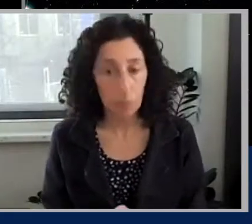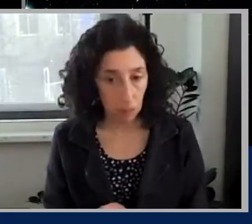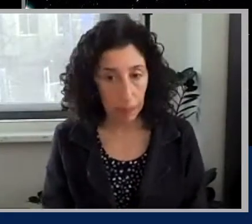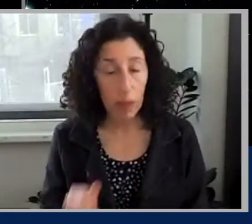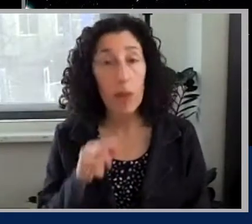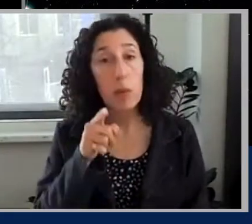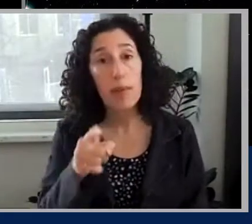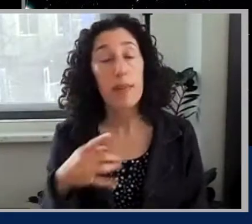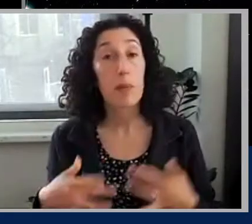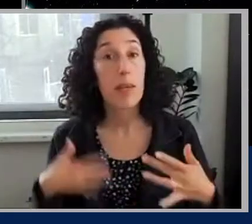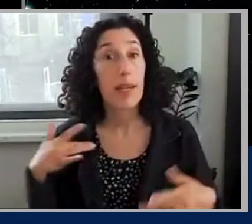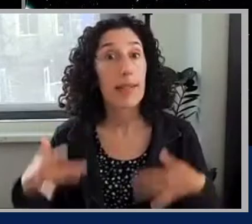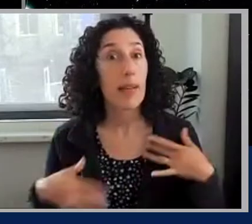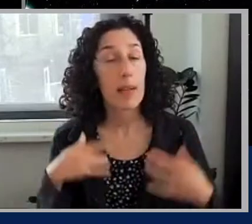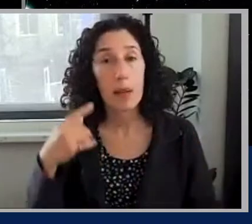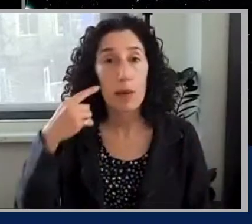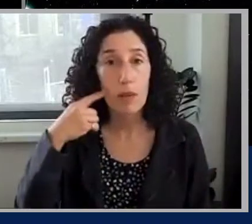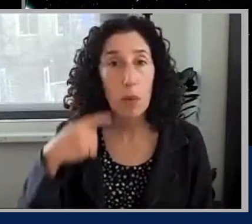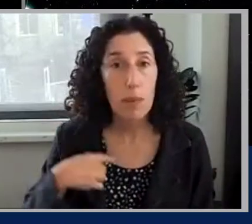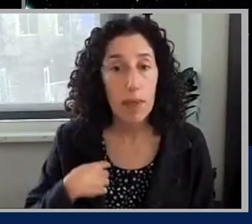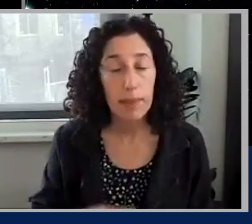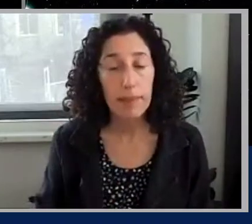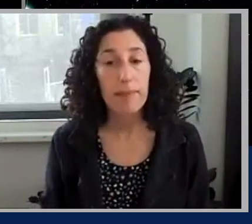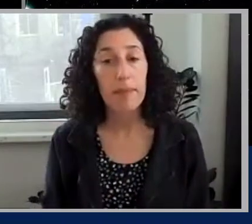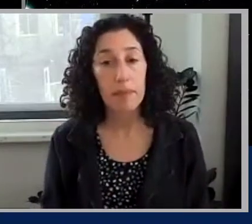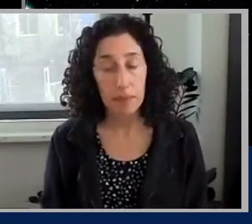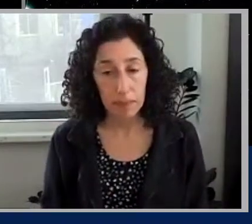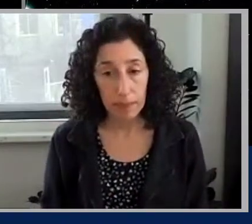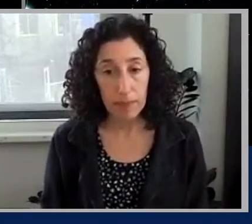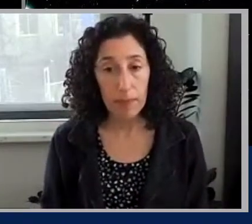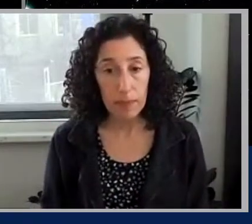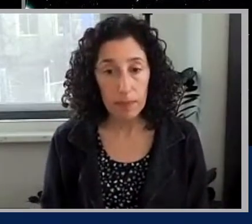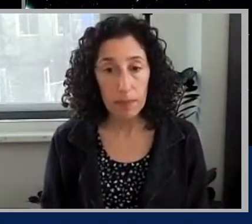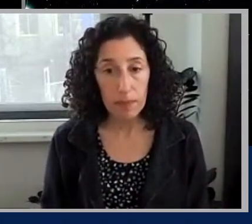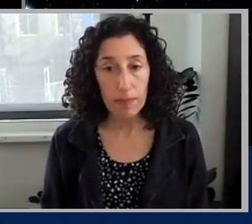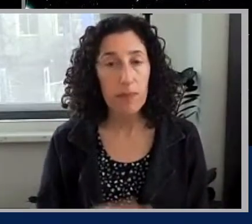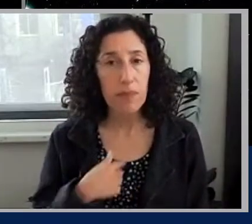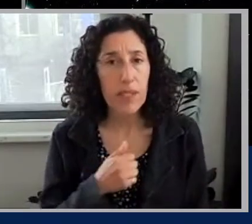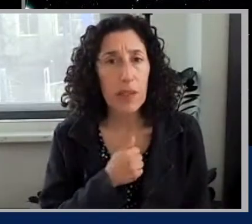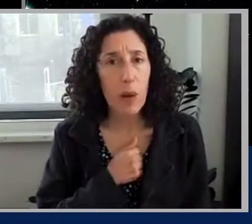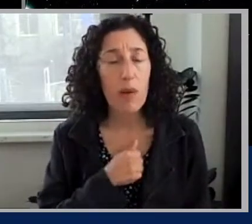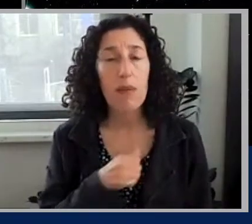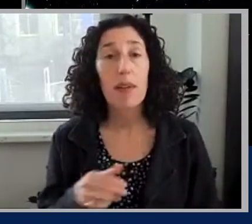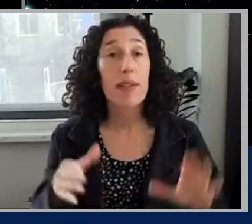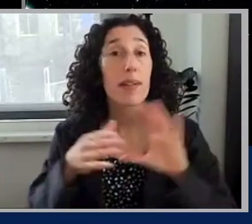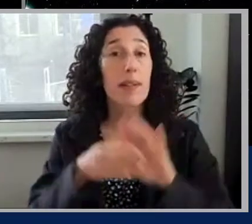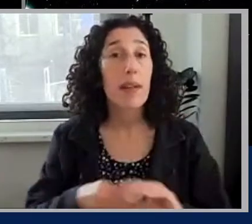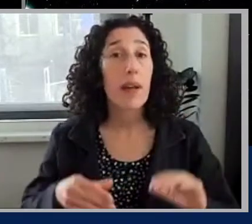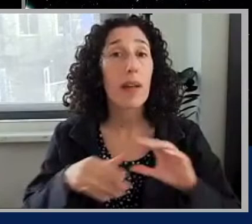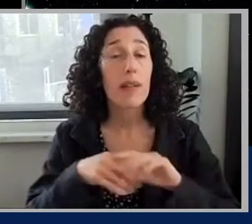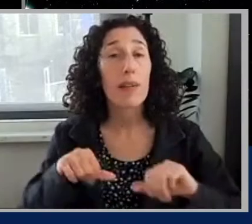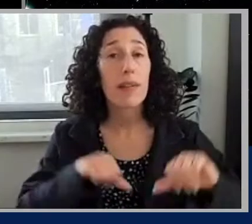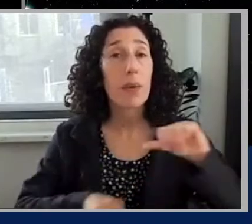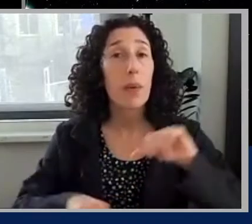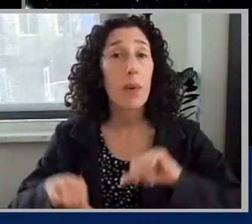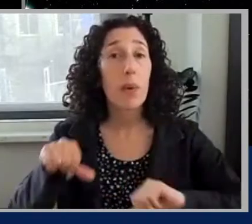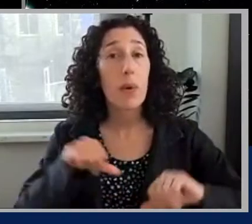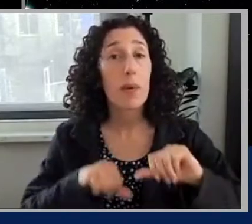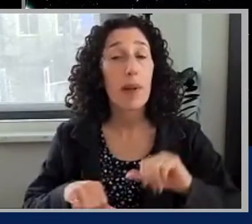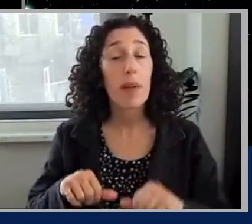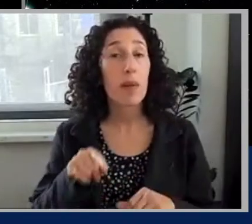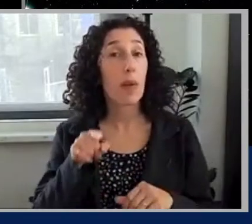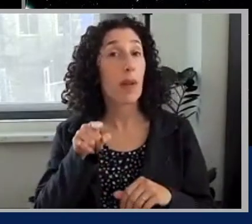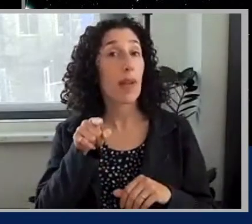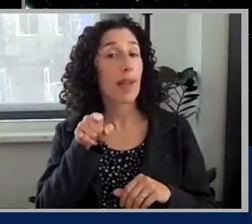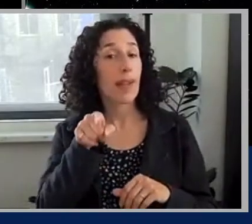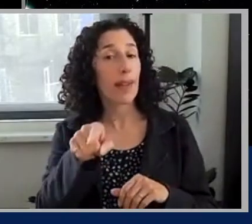to me because I always just loved this science story. And Perseus is not the only supermassive